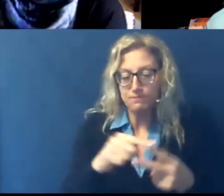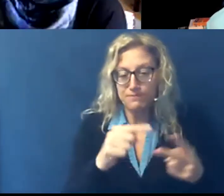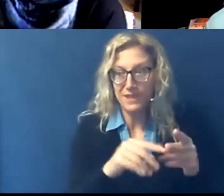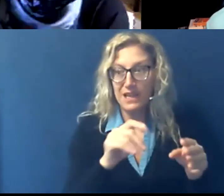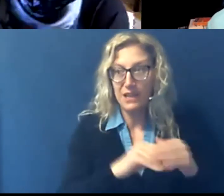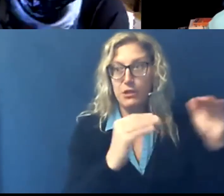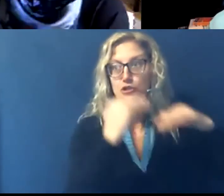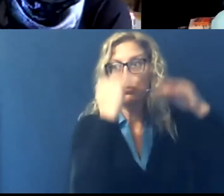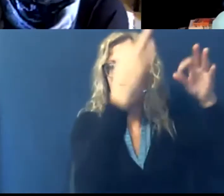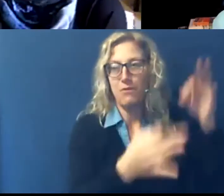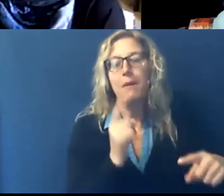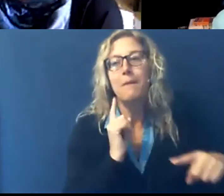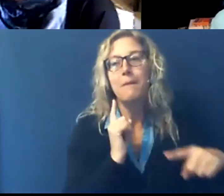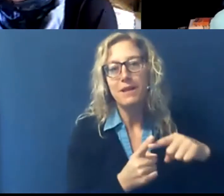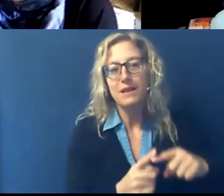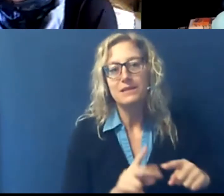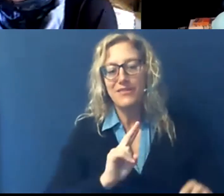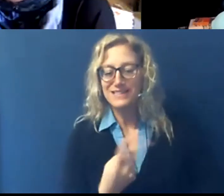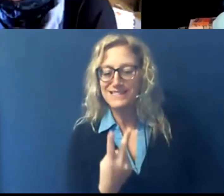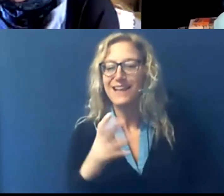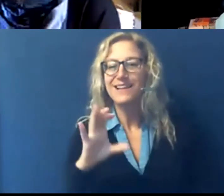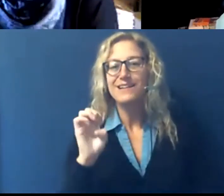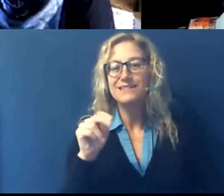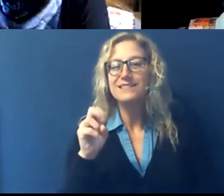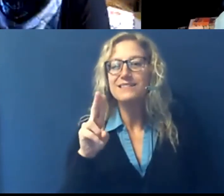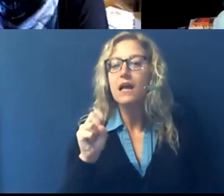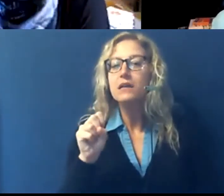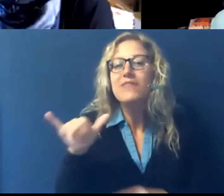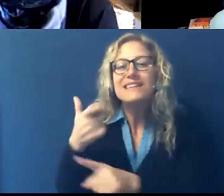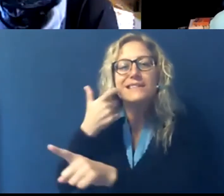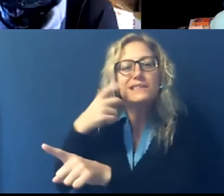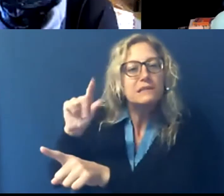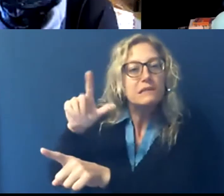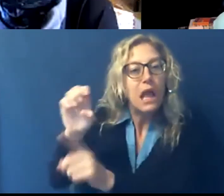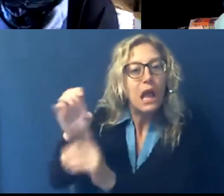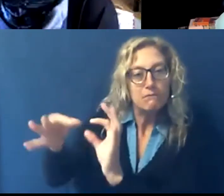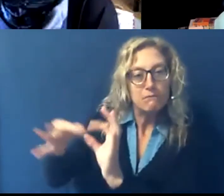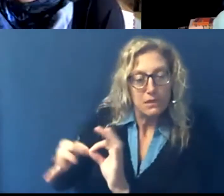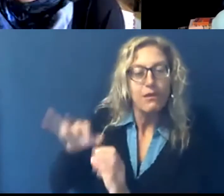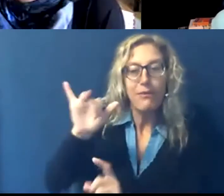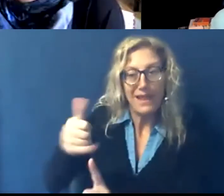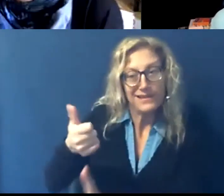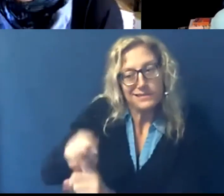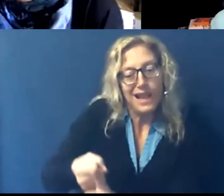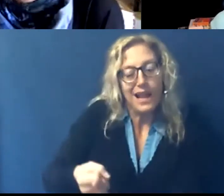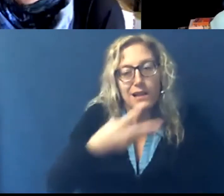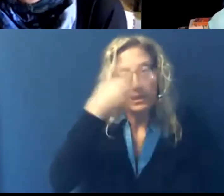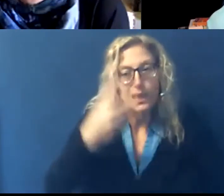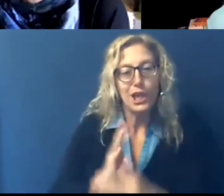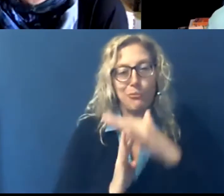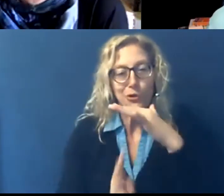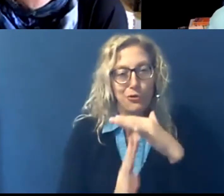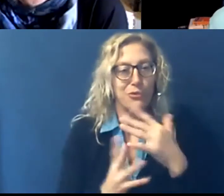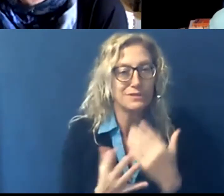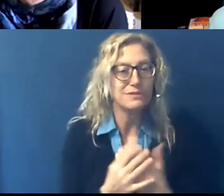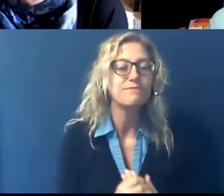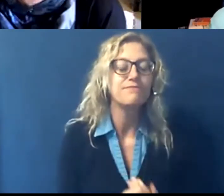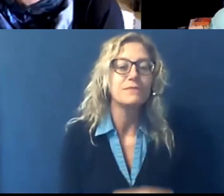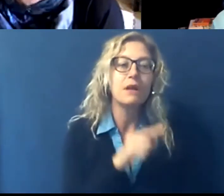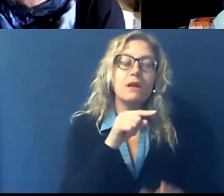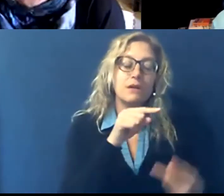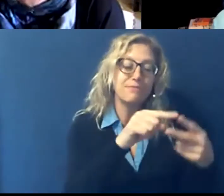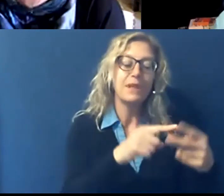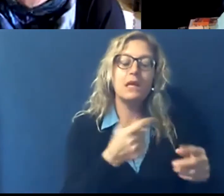Court, in addition to the second census case, which Dale talked about, which is also an attack on immigrants, are on a